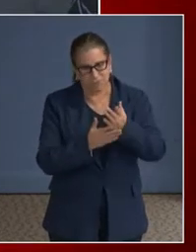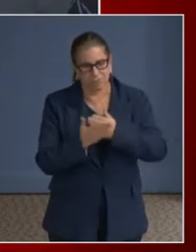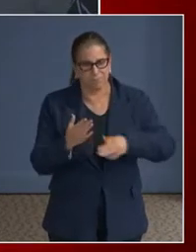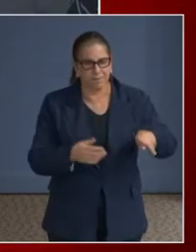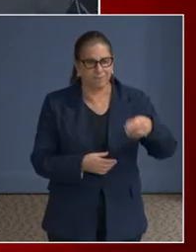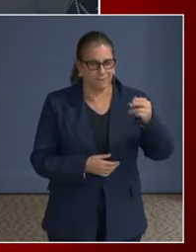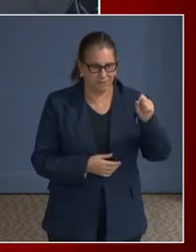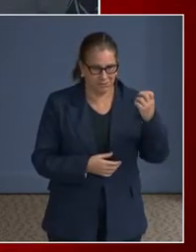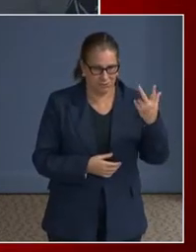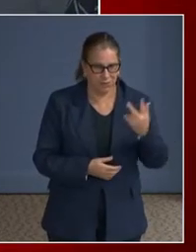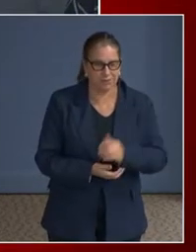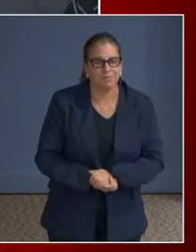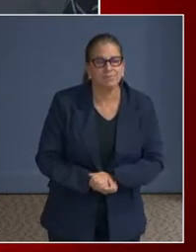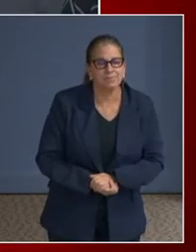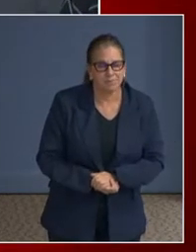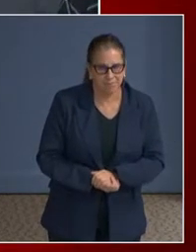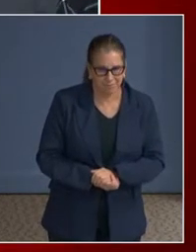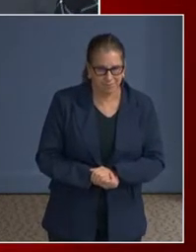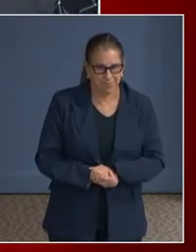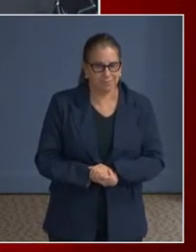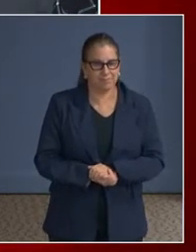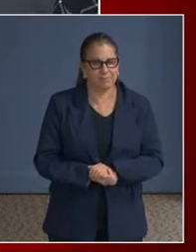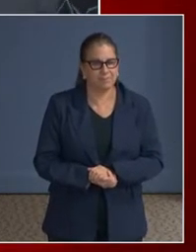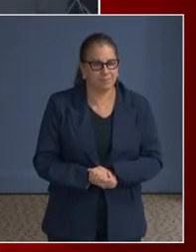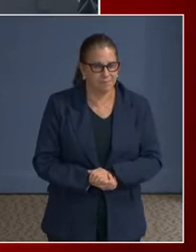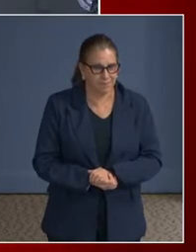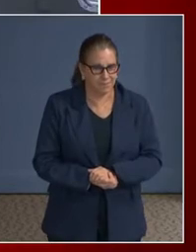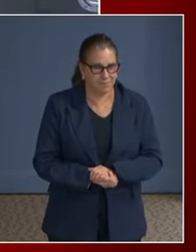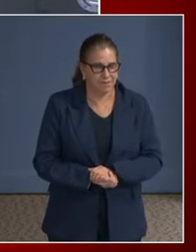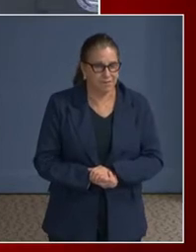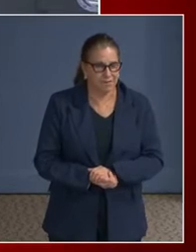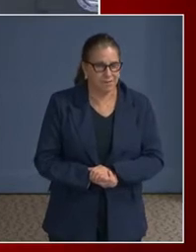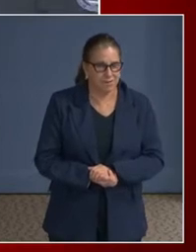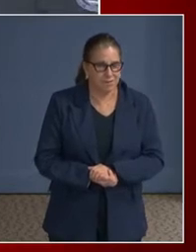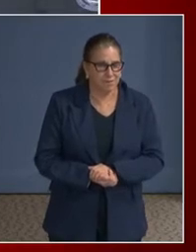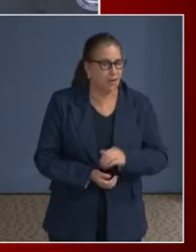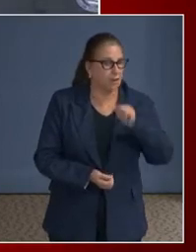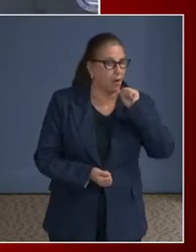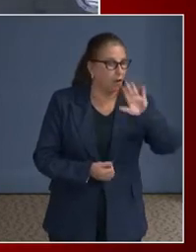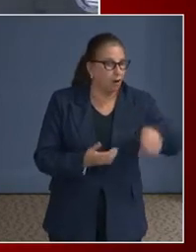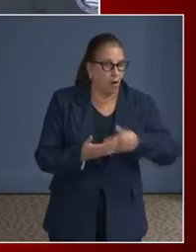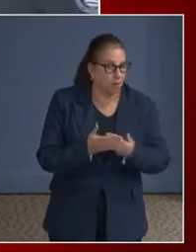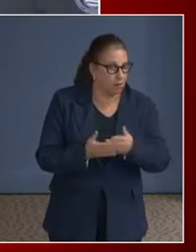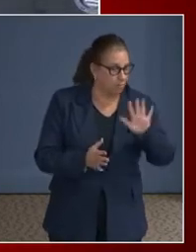not necessarily activated those particular activities.